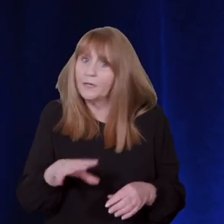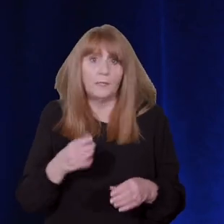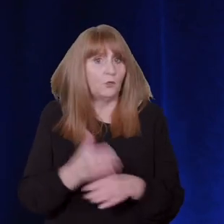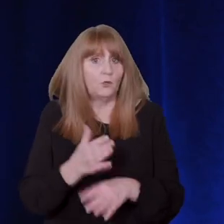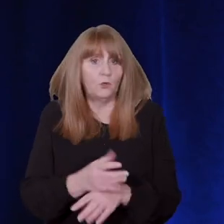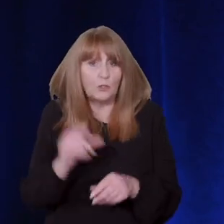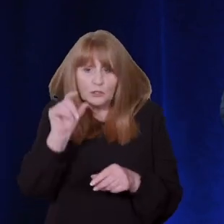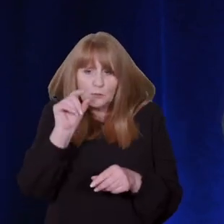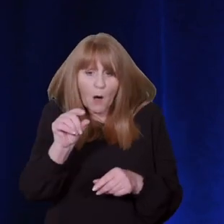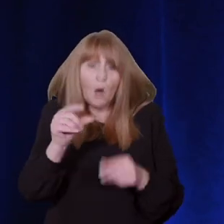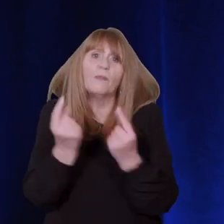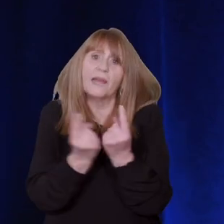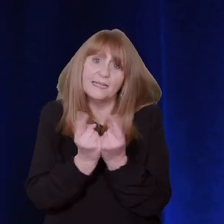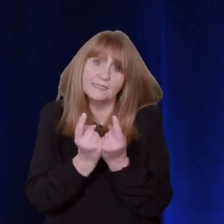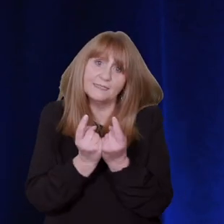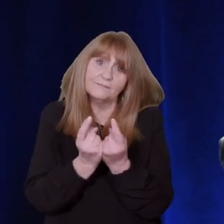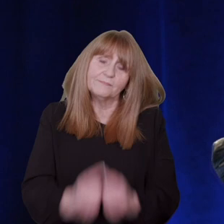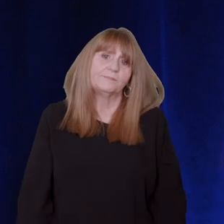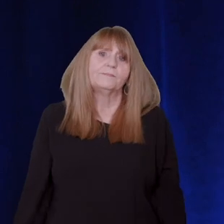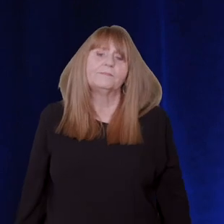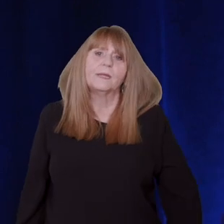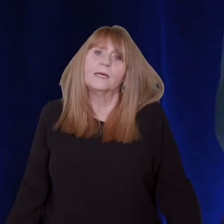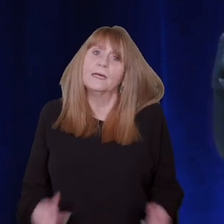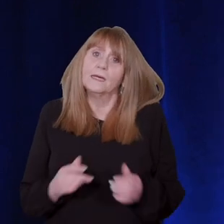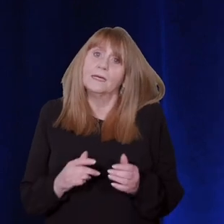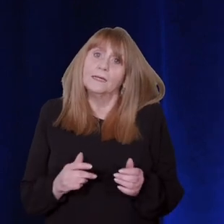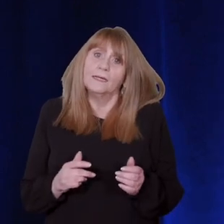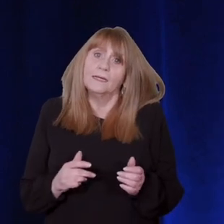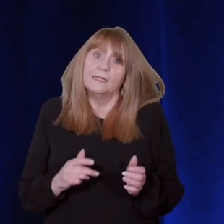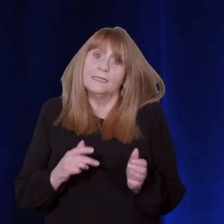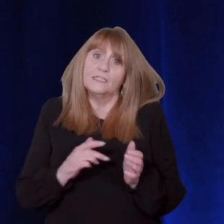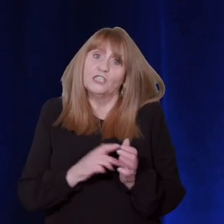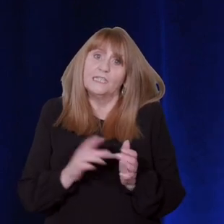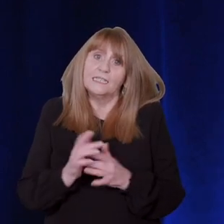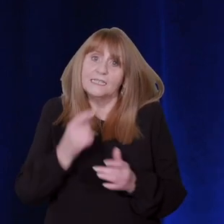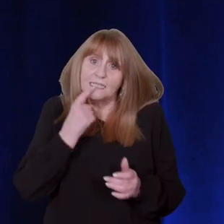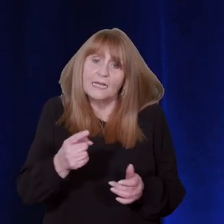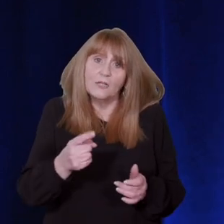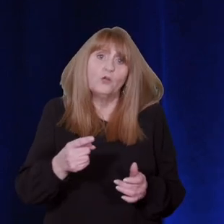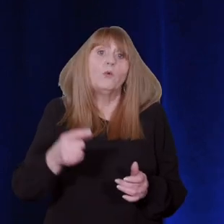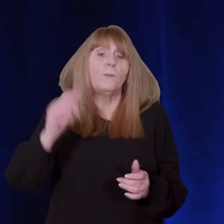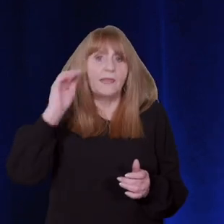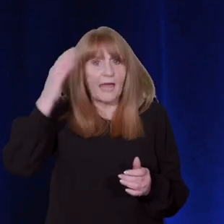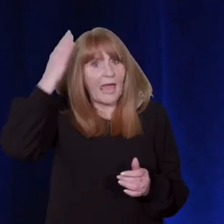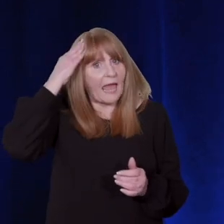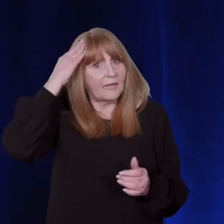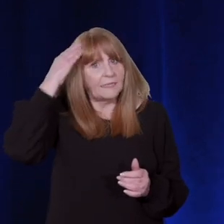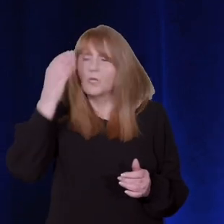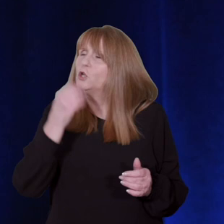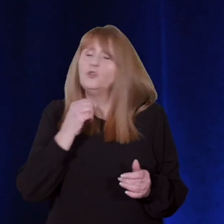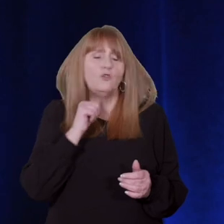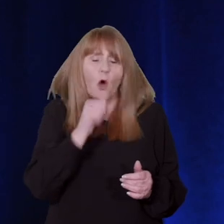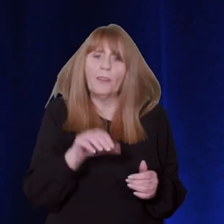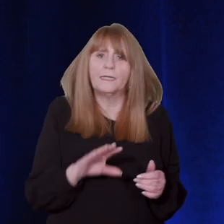he's with you in it. And he says you're going to be the head and not the tail. You're going to be at the front and not behind, taking the control and the